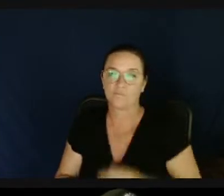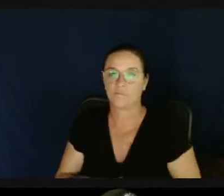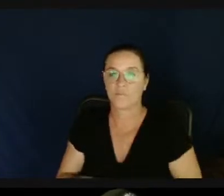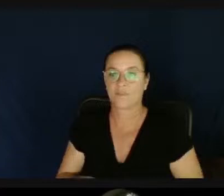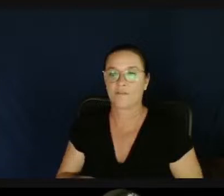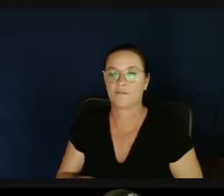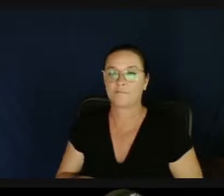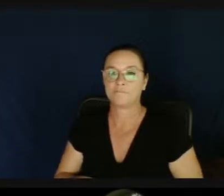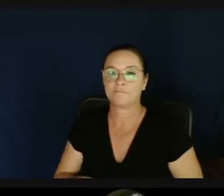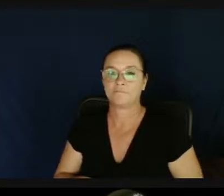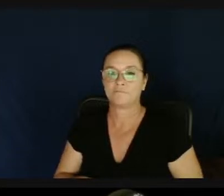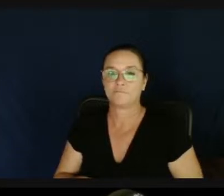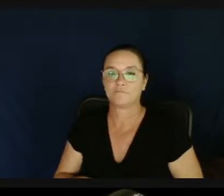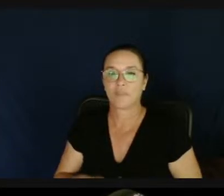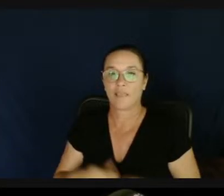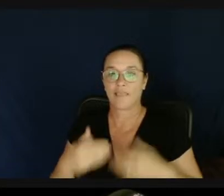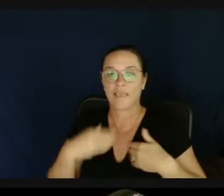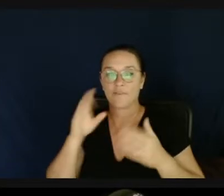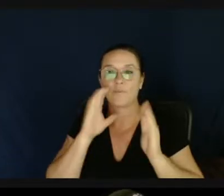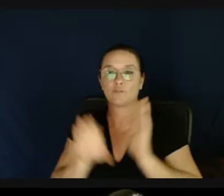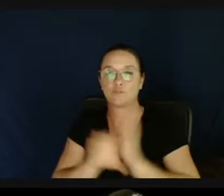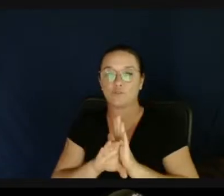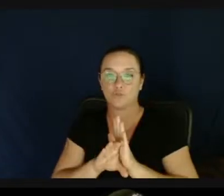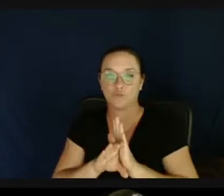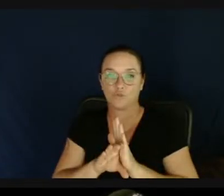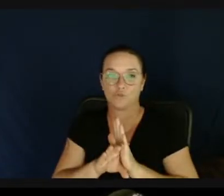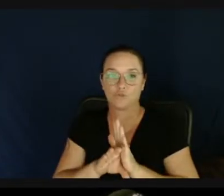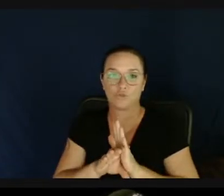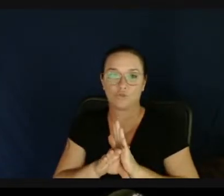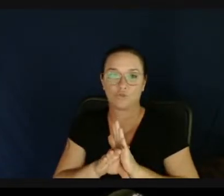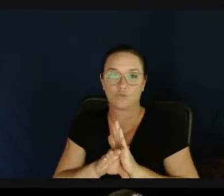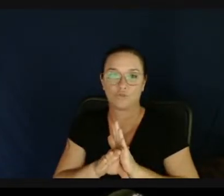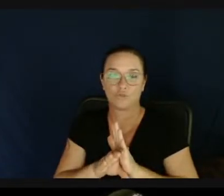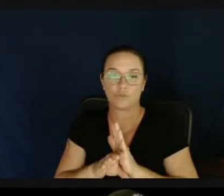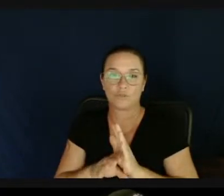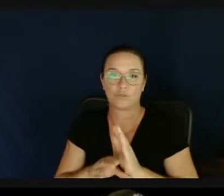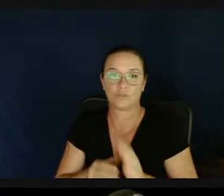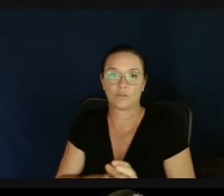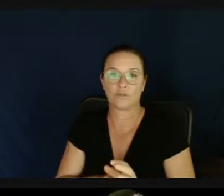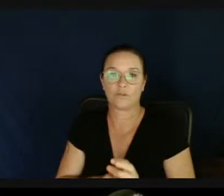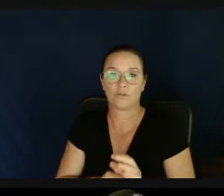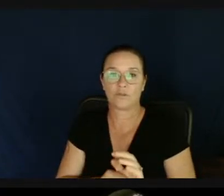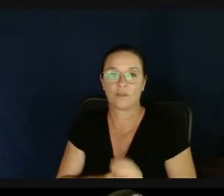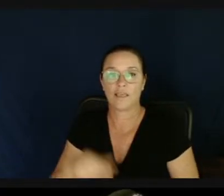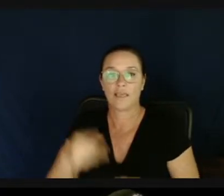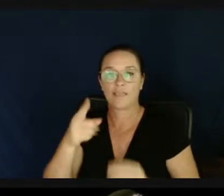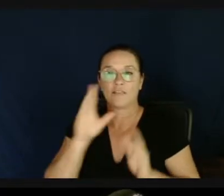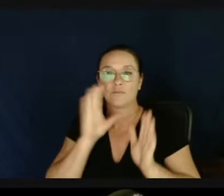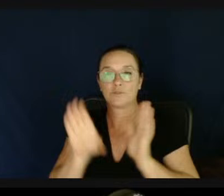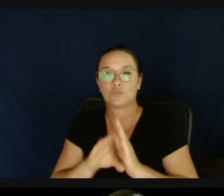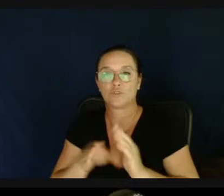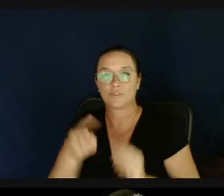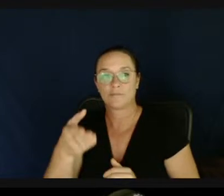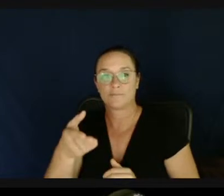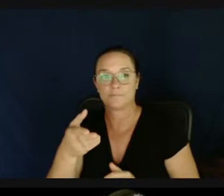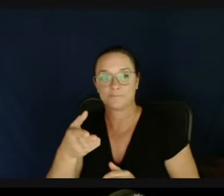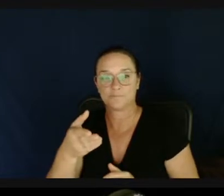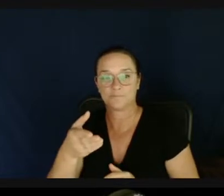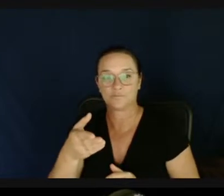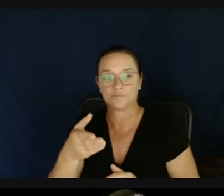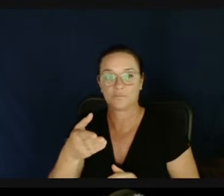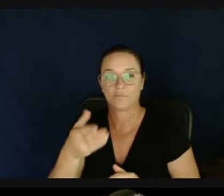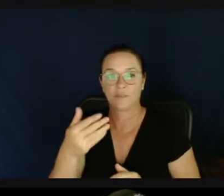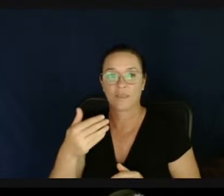And since they actually have a picture of this over here, I'll just pause and come over to show you this image right there of that